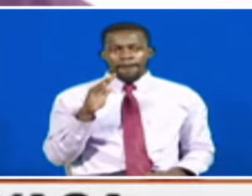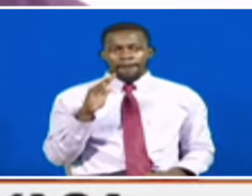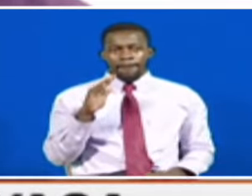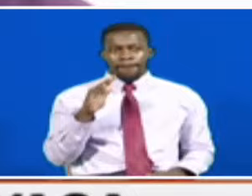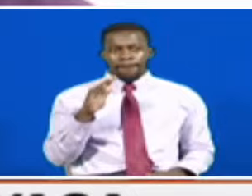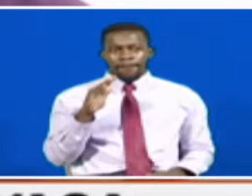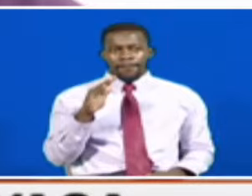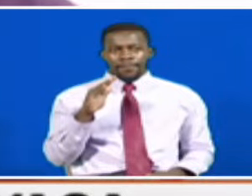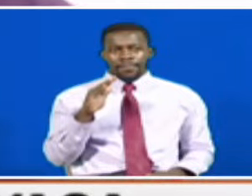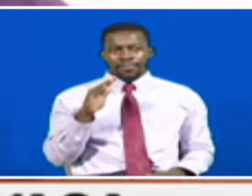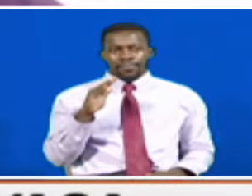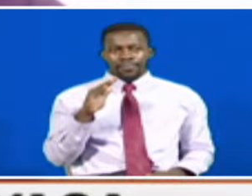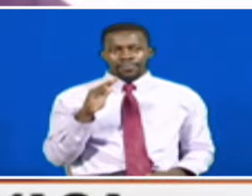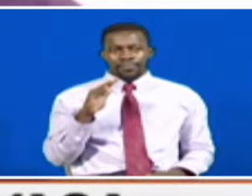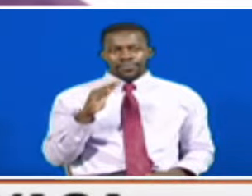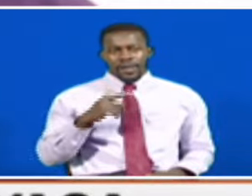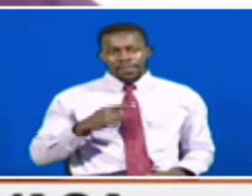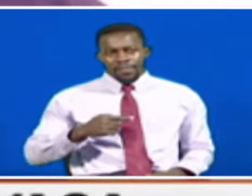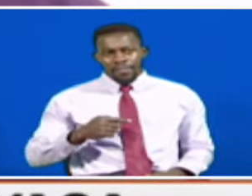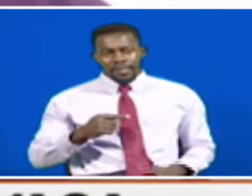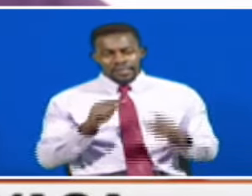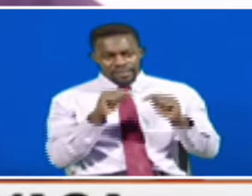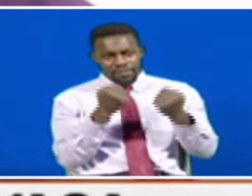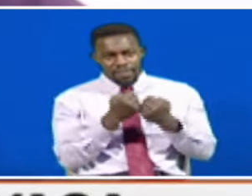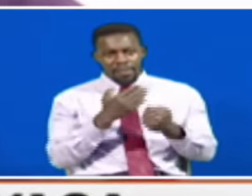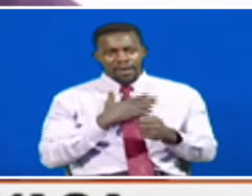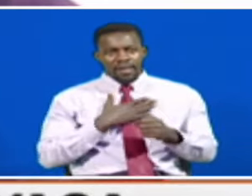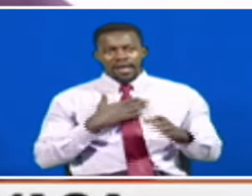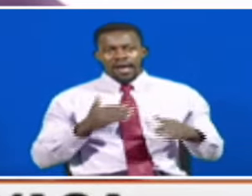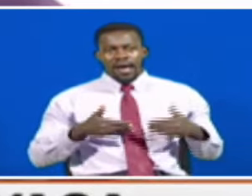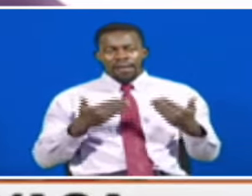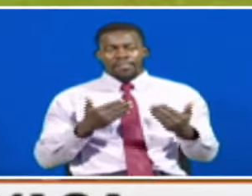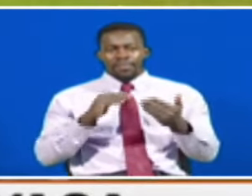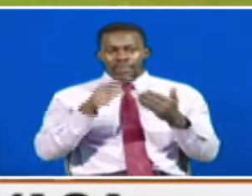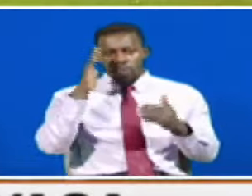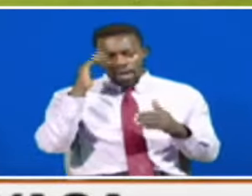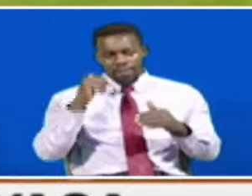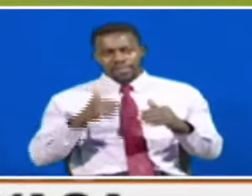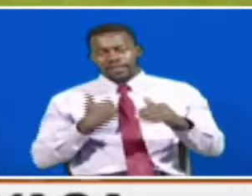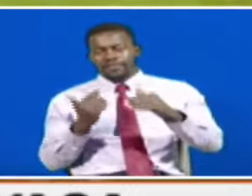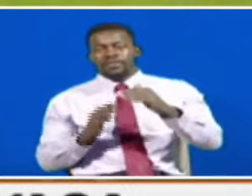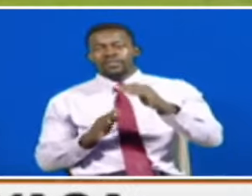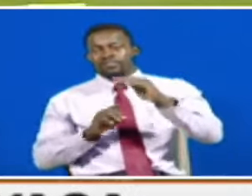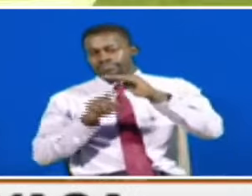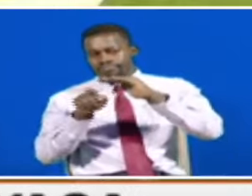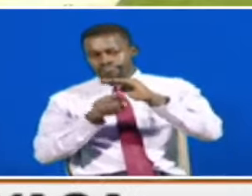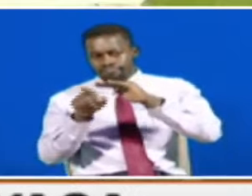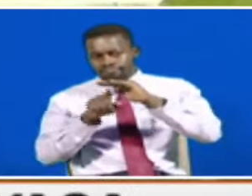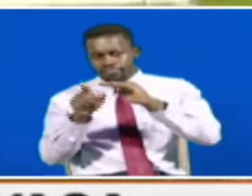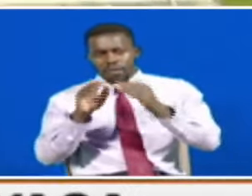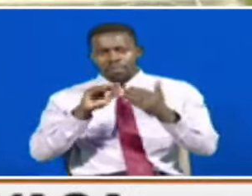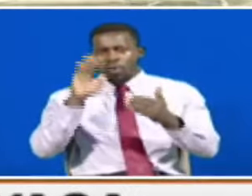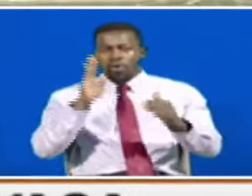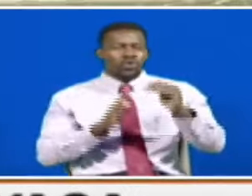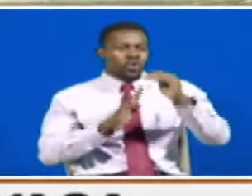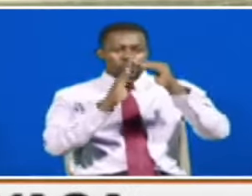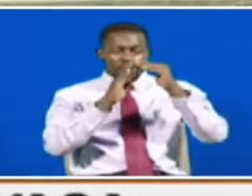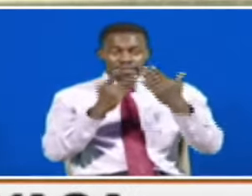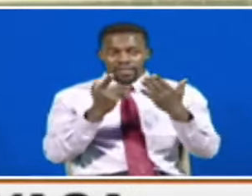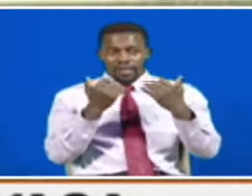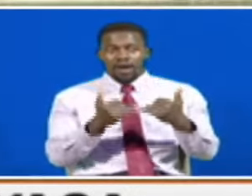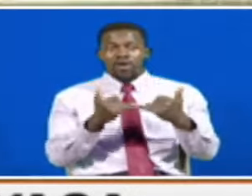Even hata naona timu yangu pia iko furaha juu yangu kwa sababu mimi ni top scorer. Nimefurahi sana. Tukielekea kule Kisumu,